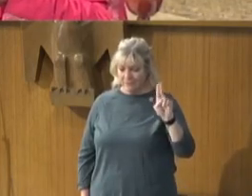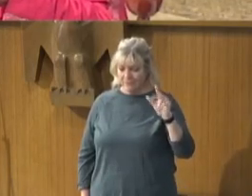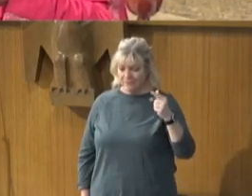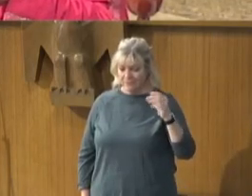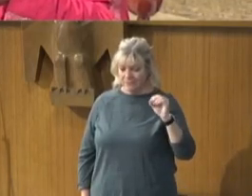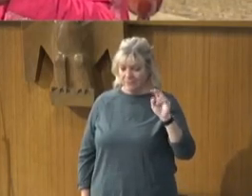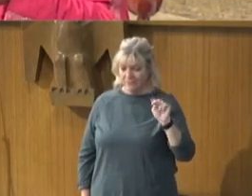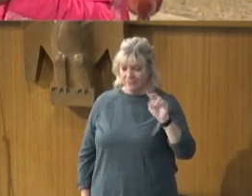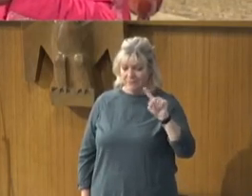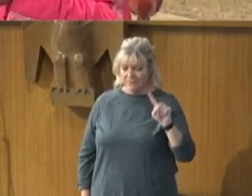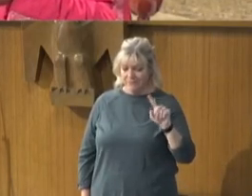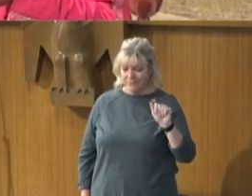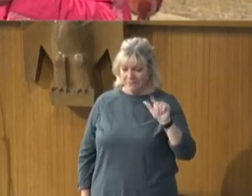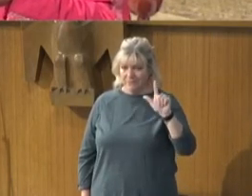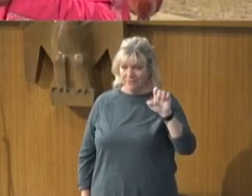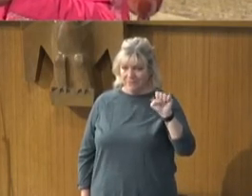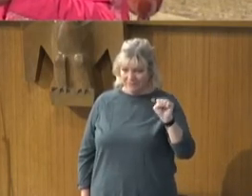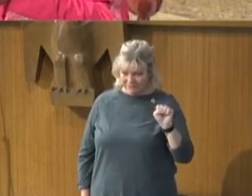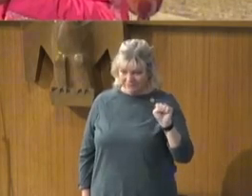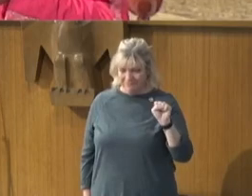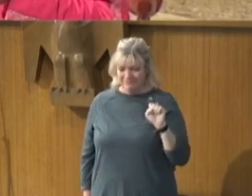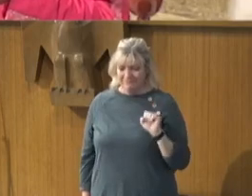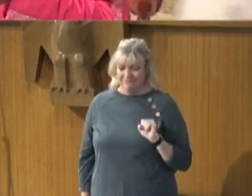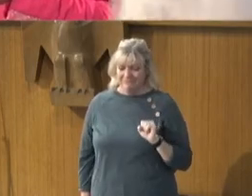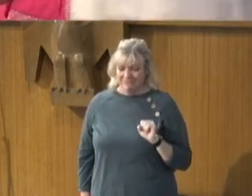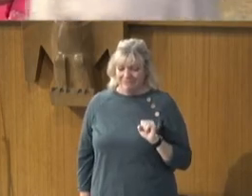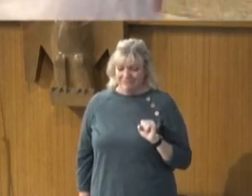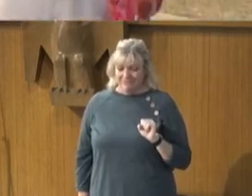Mrs. Ruth S. Cantu Gonzalez.